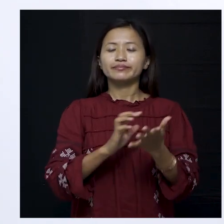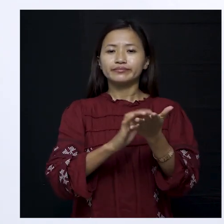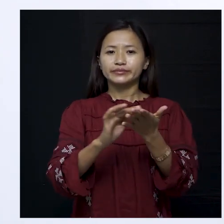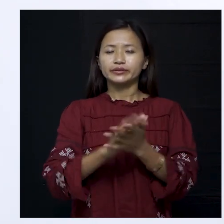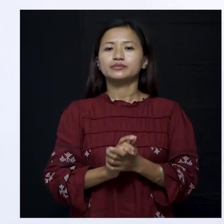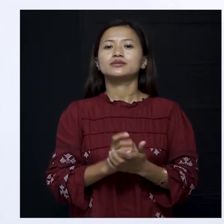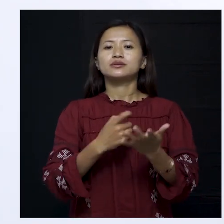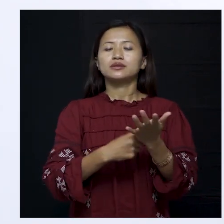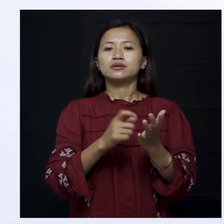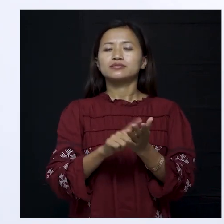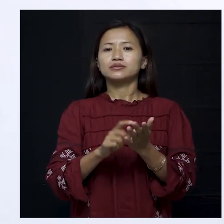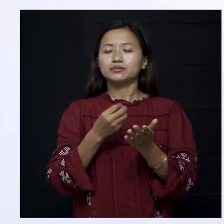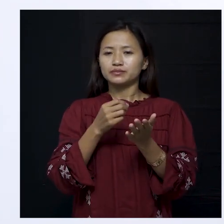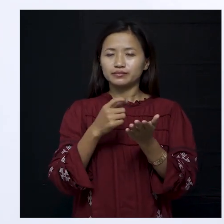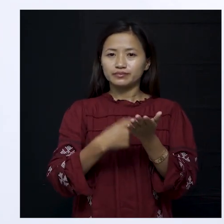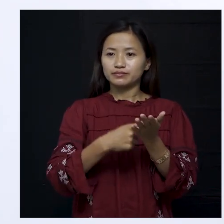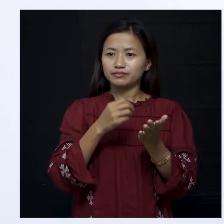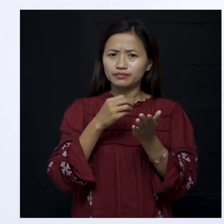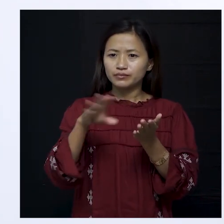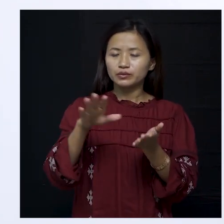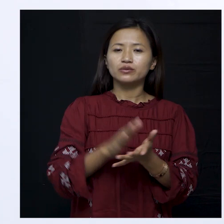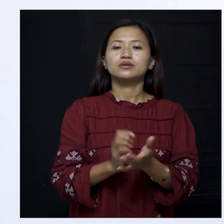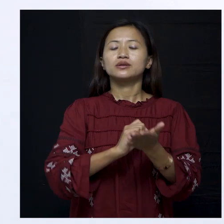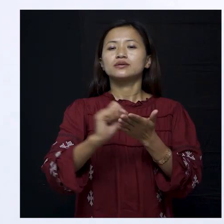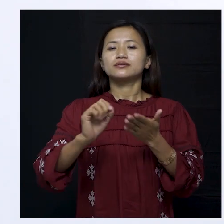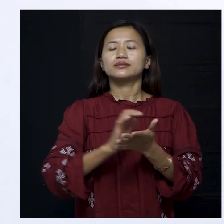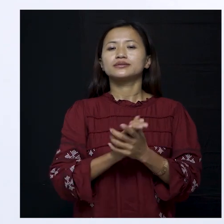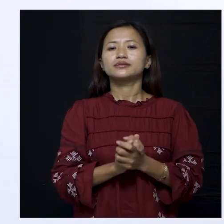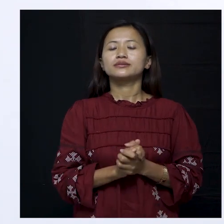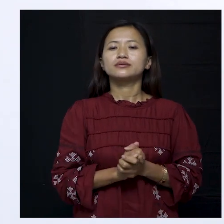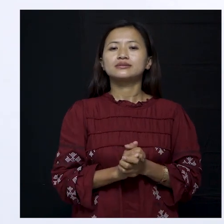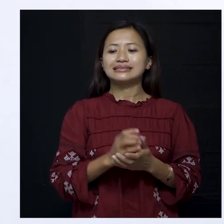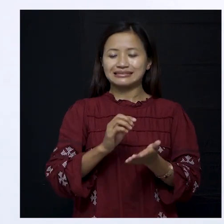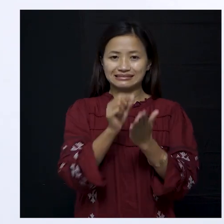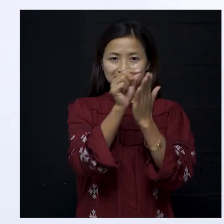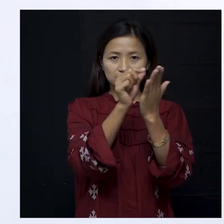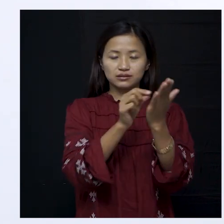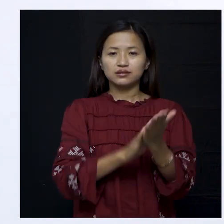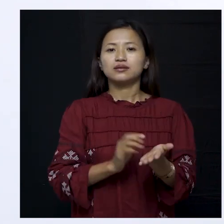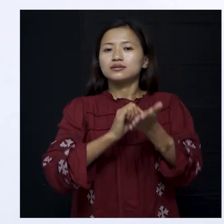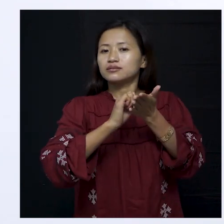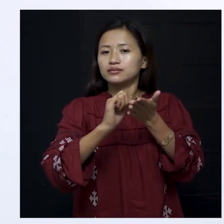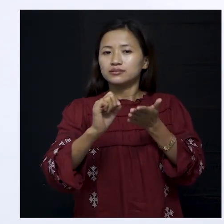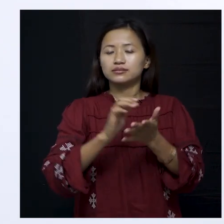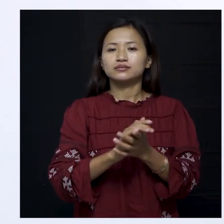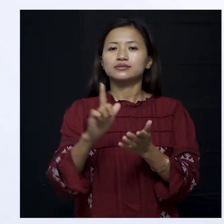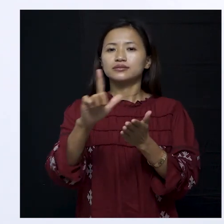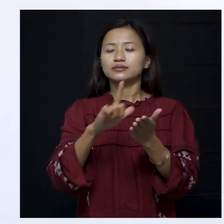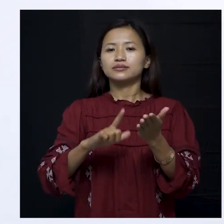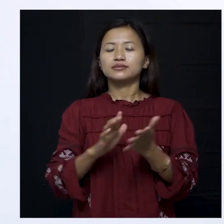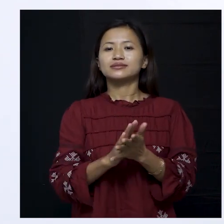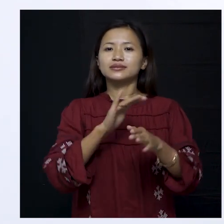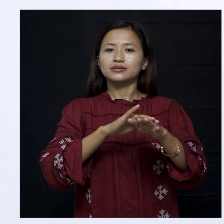report writing and letter writing. We have done a detailed explanation on letter writing, and we have also touched a